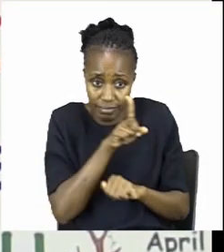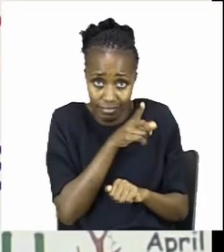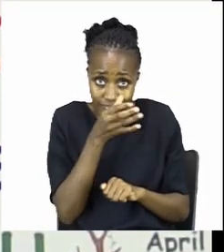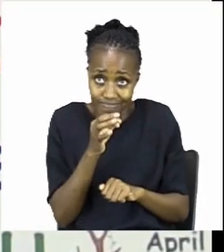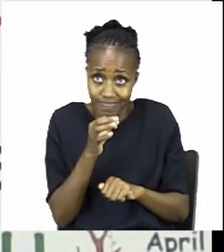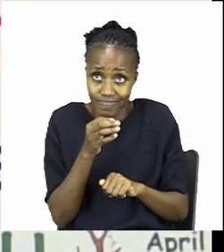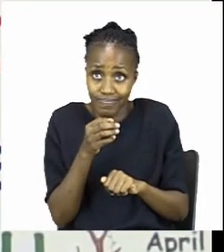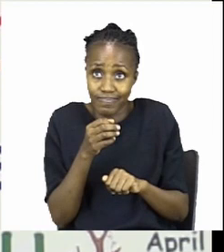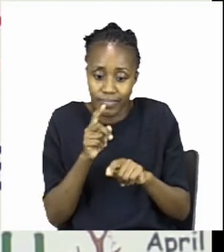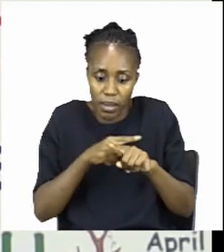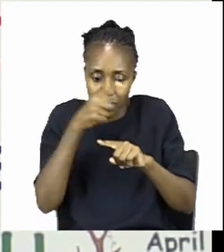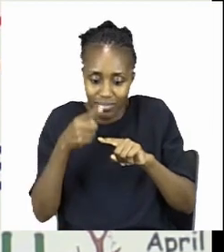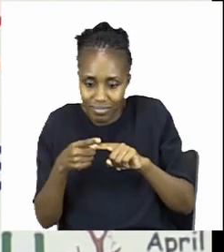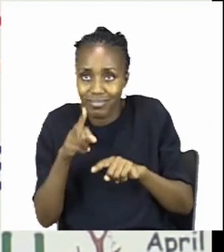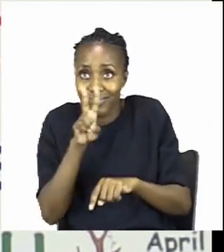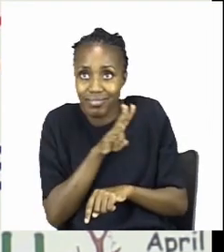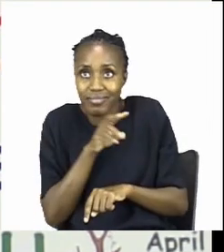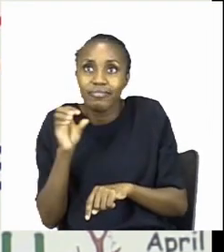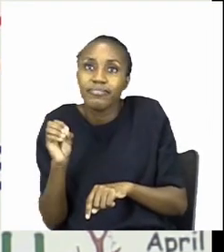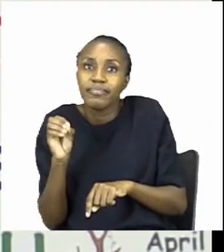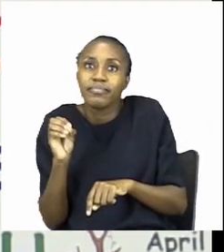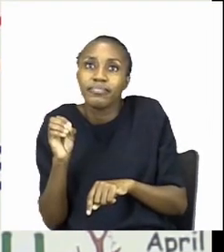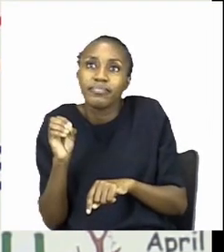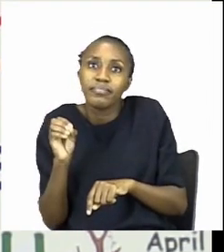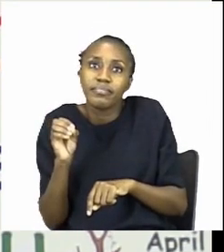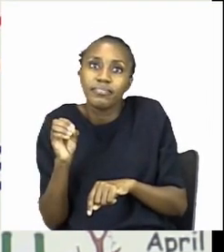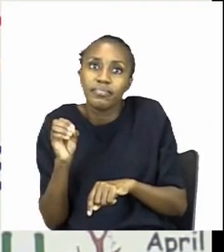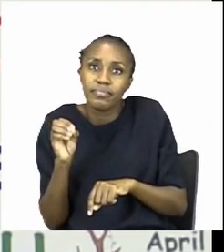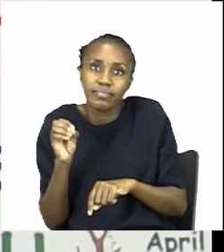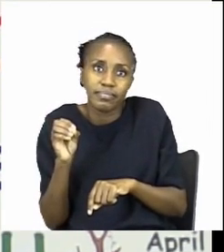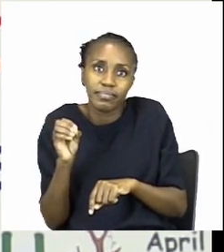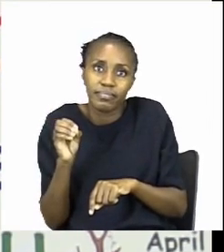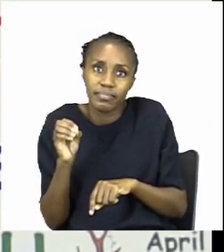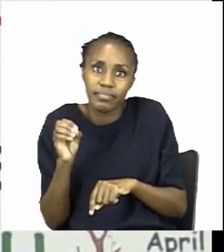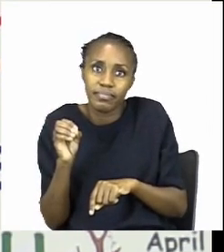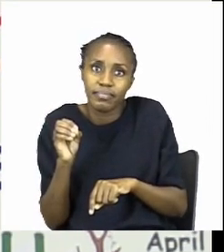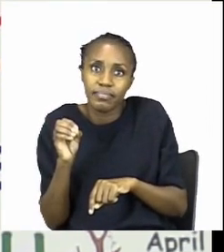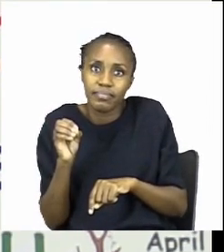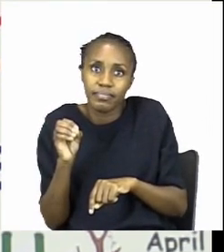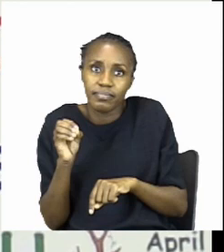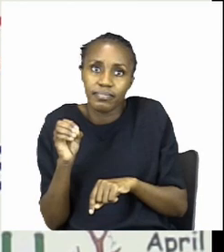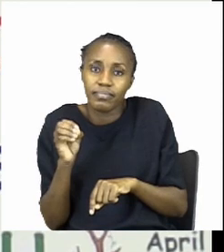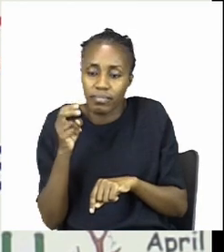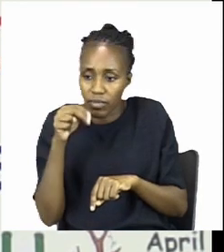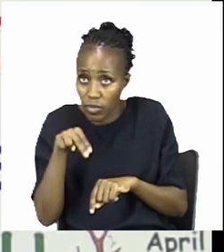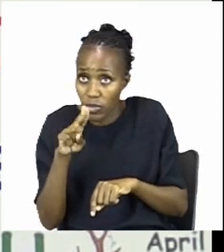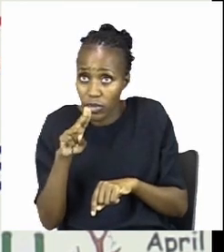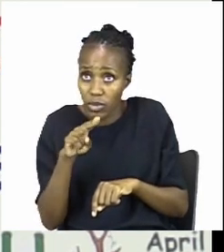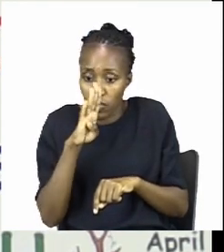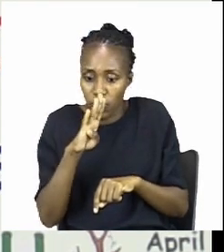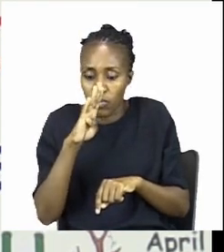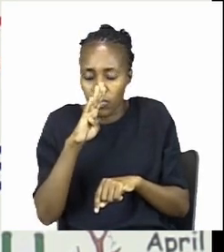19. If we have to round off the number 19 to the nearest 10, remember units more than